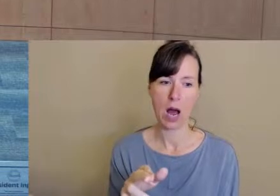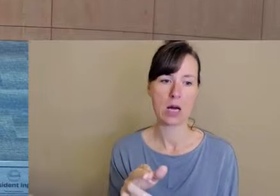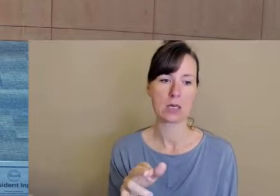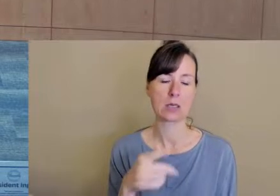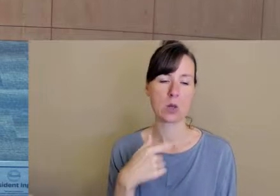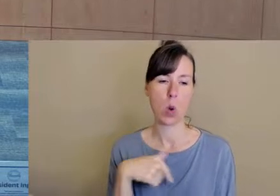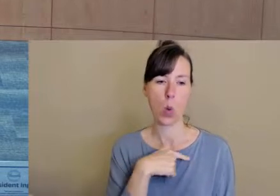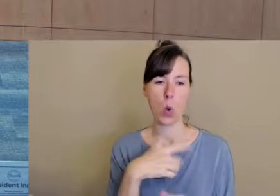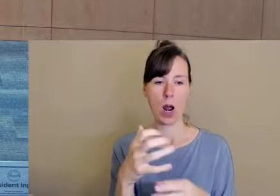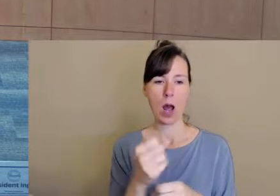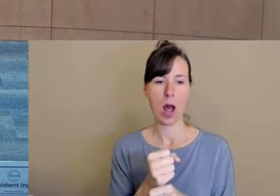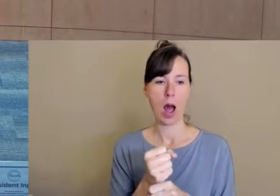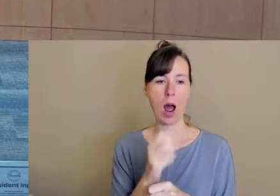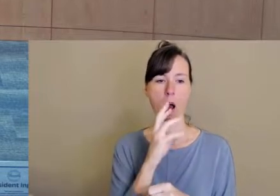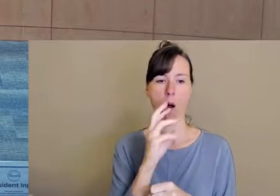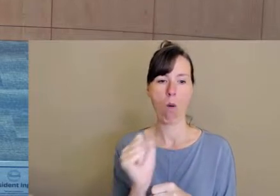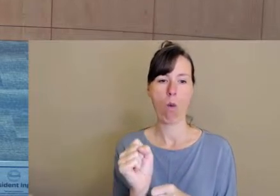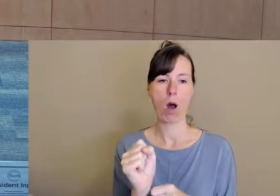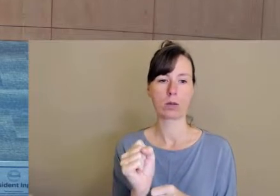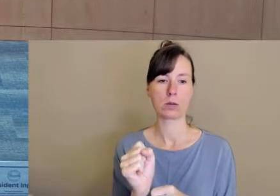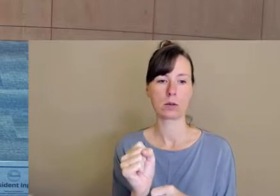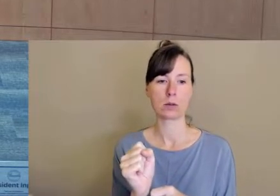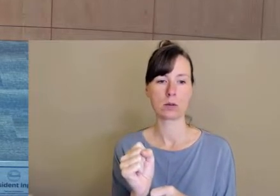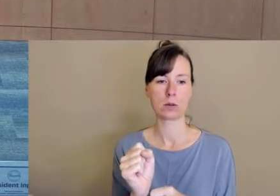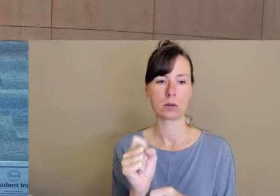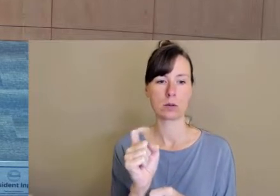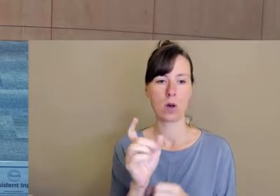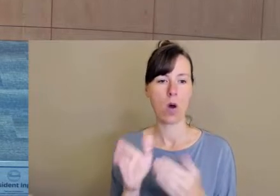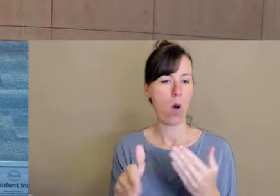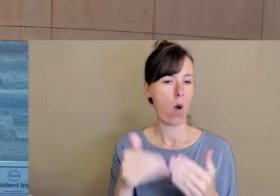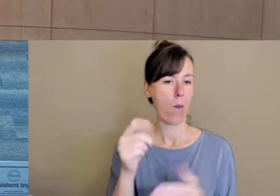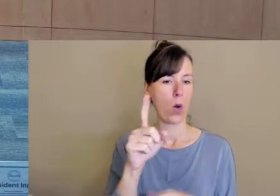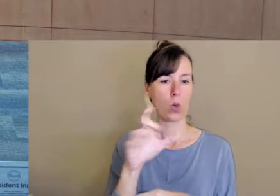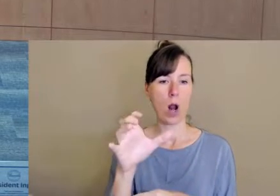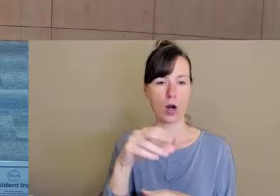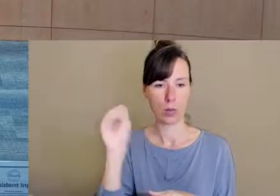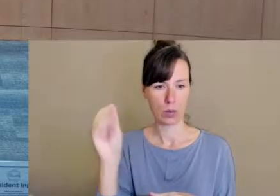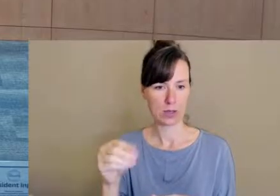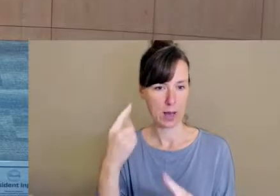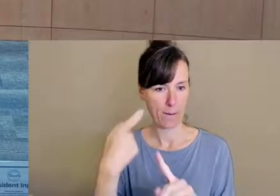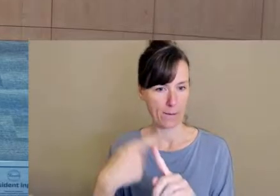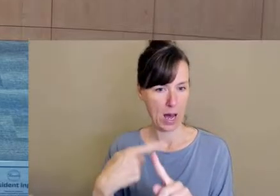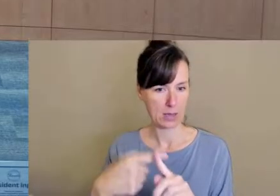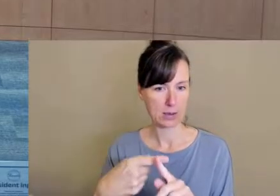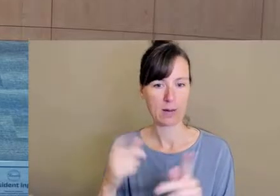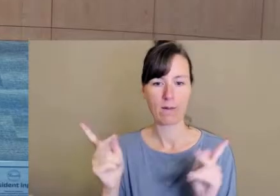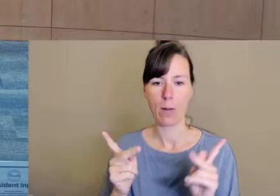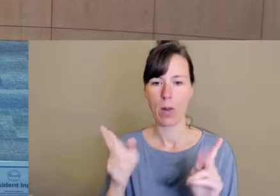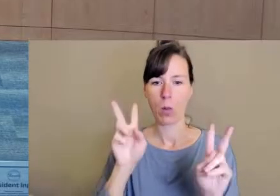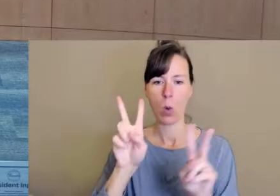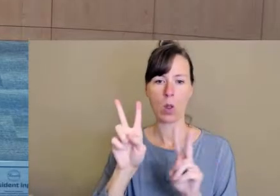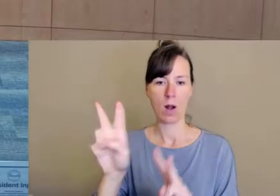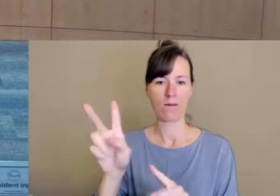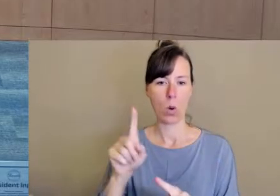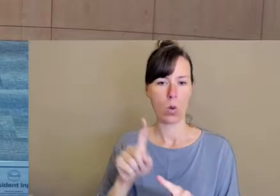was almost 100% positive. People were looking forward to them,